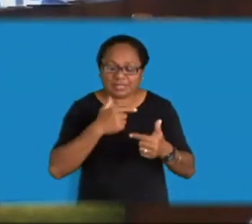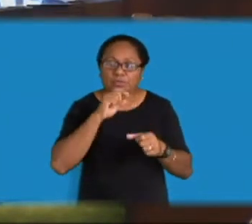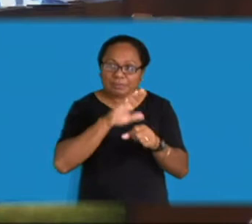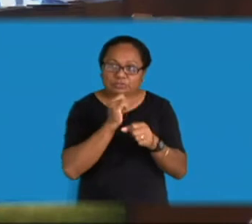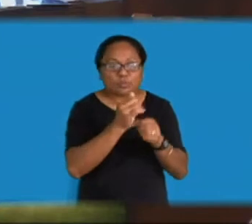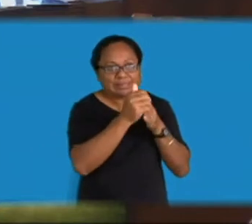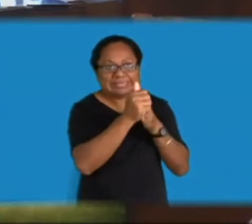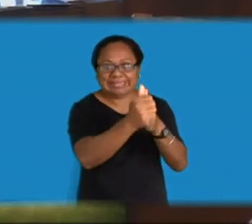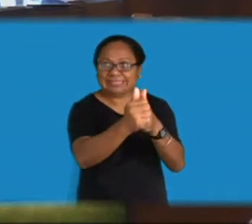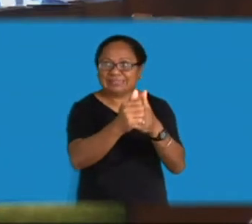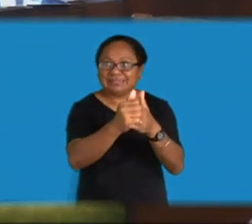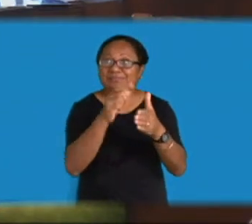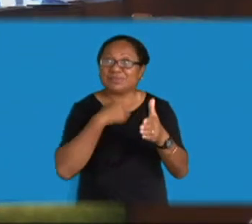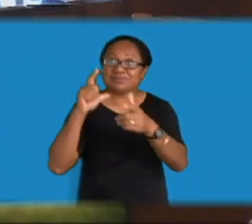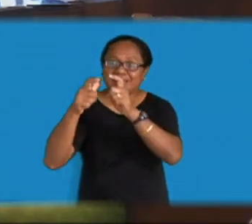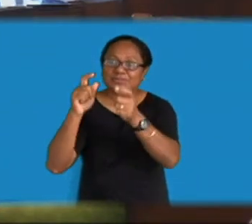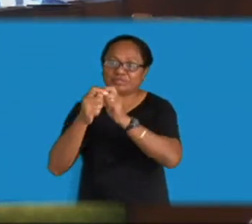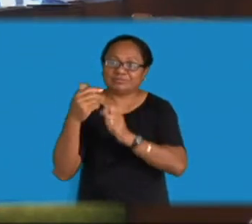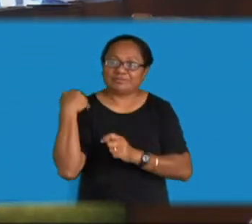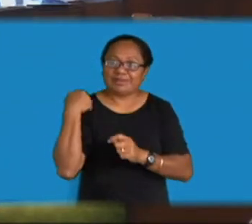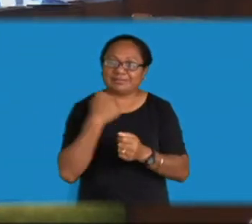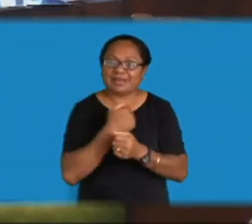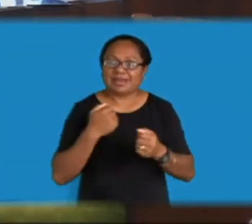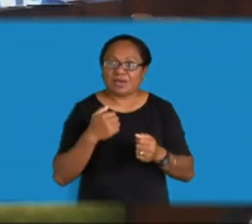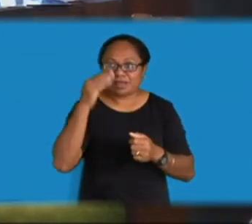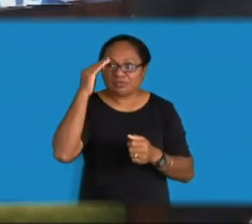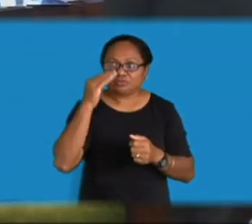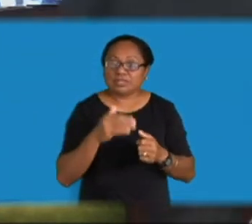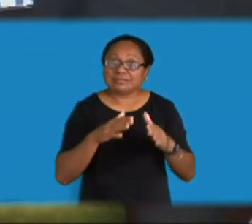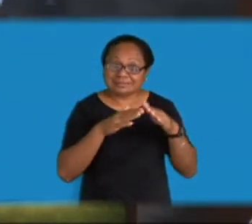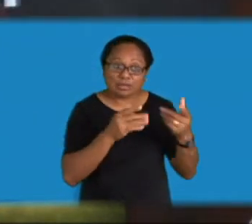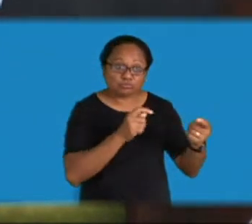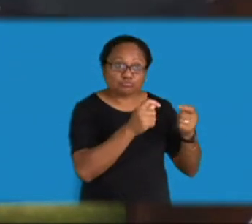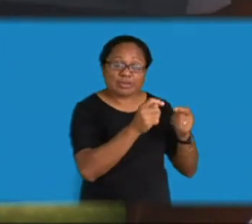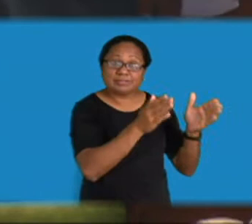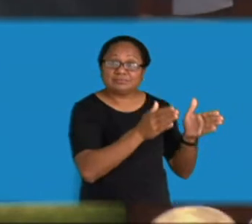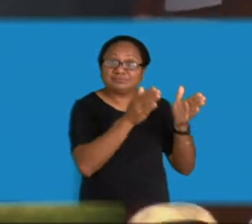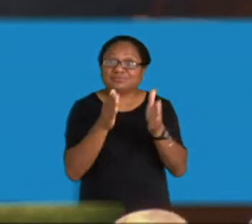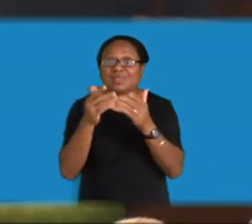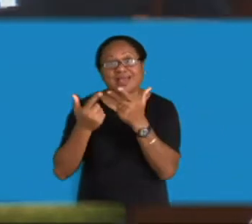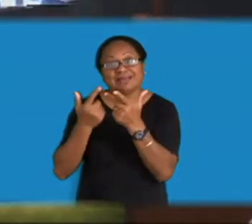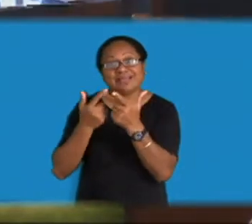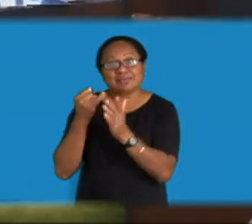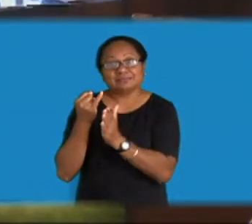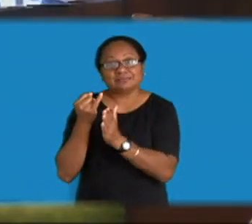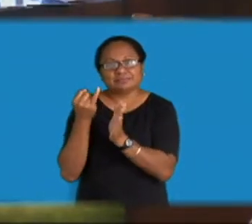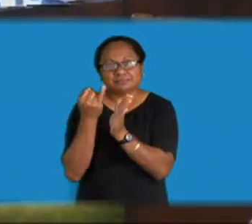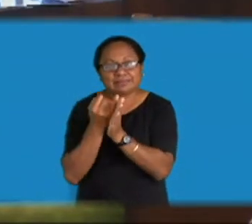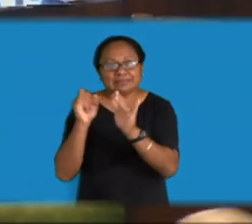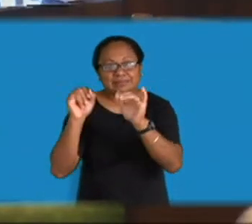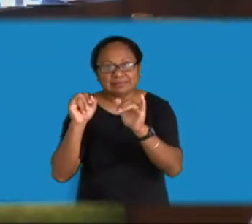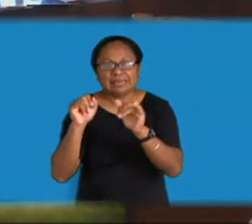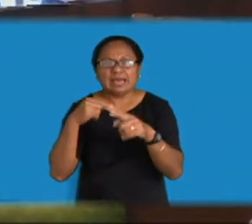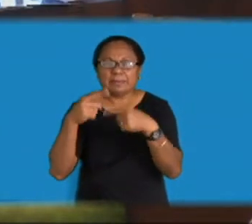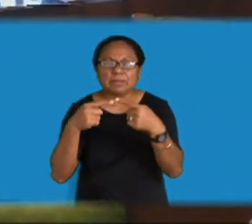is critical. Madam Speaker, also moving from trade to another critical matter, which is a matter of public information. I